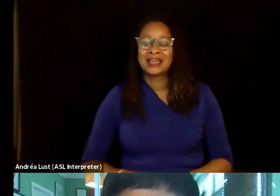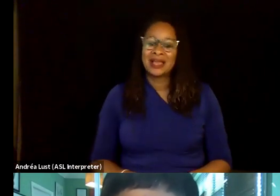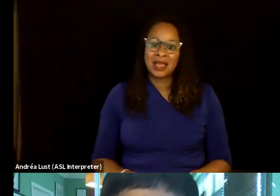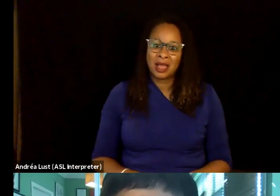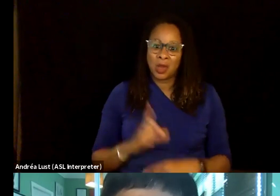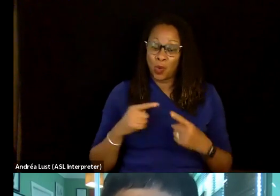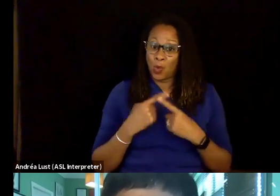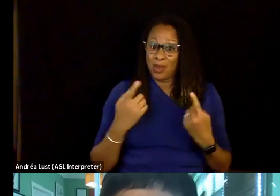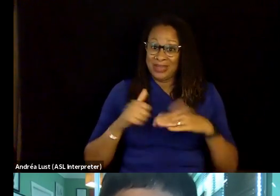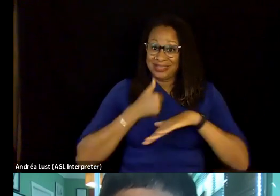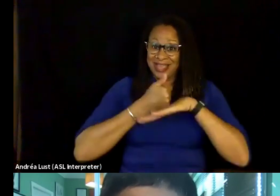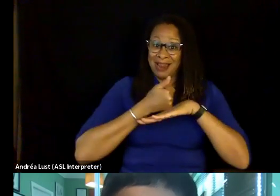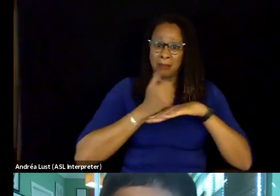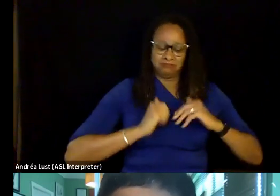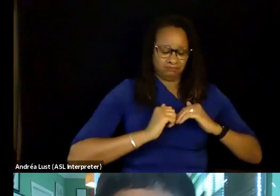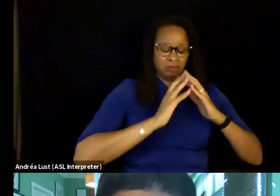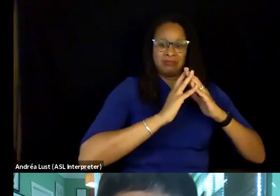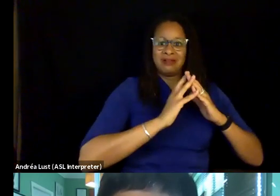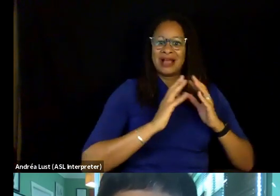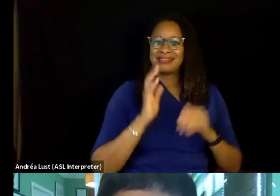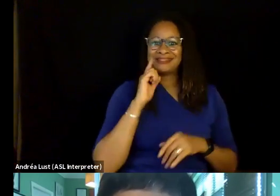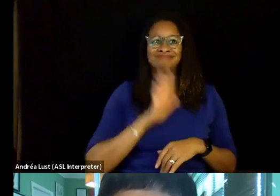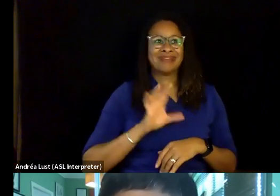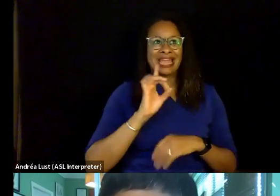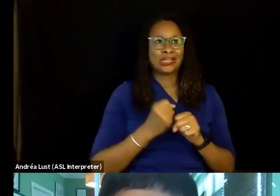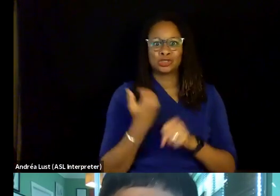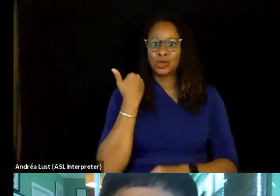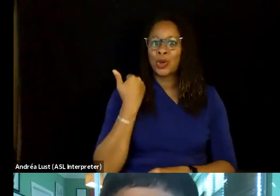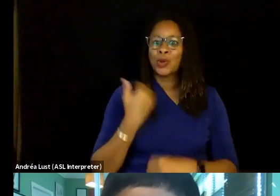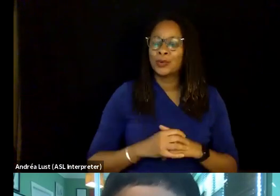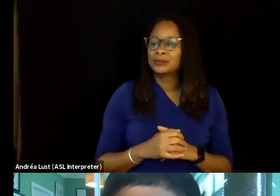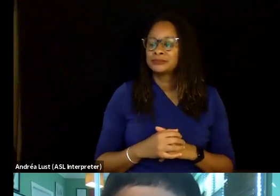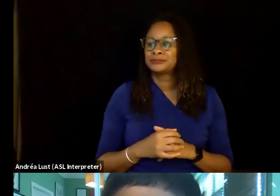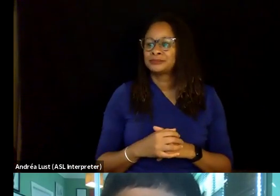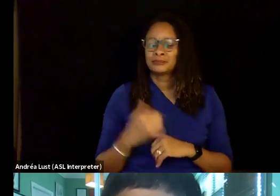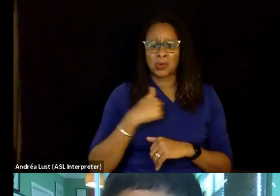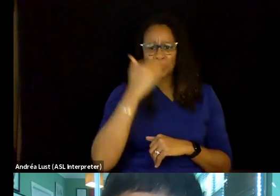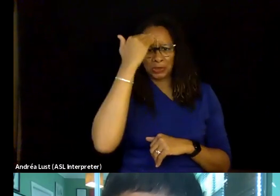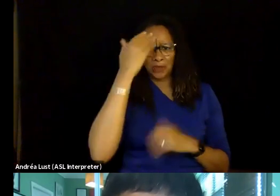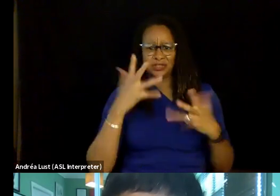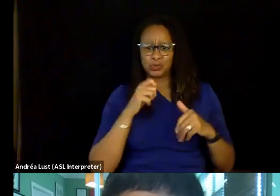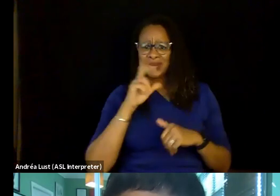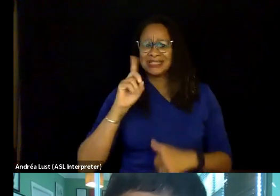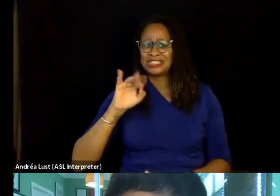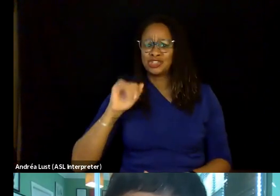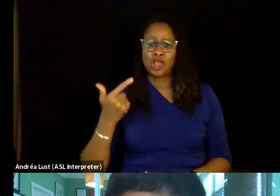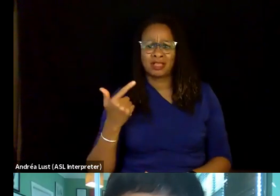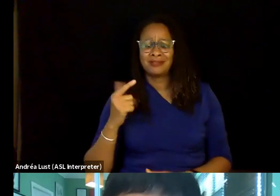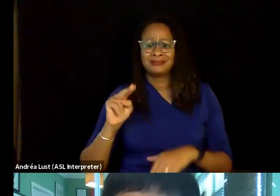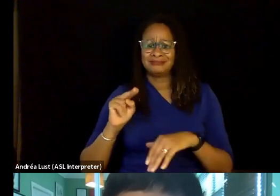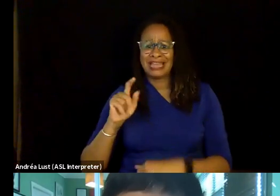we set it up, this would be 8 years ago or something like that. We knew we weren't digital natives, so why